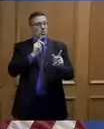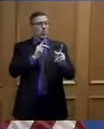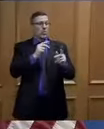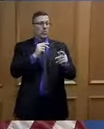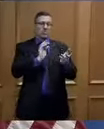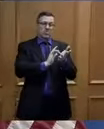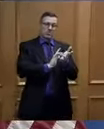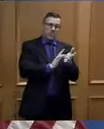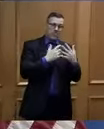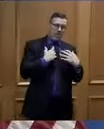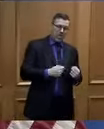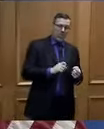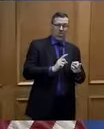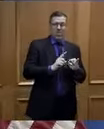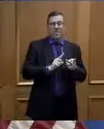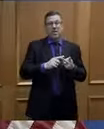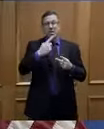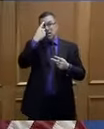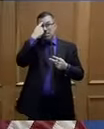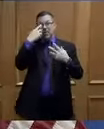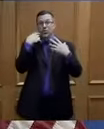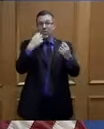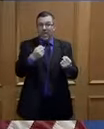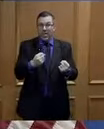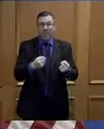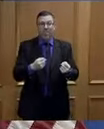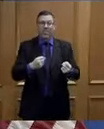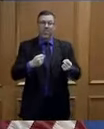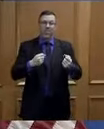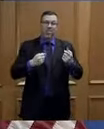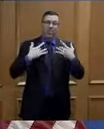in levels of poverty,